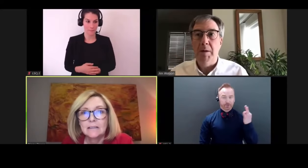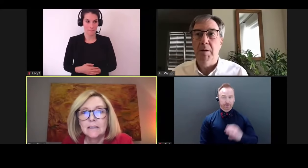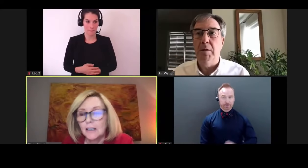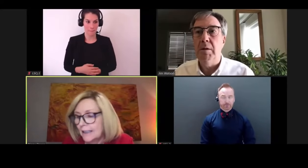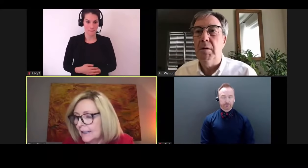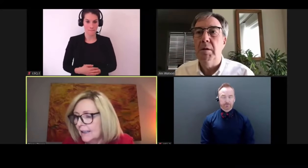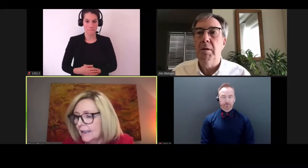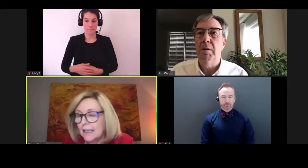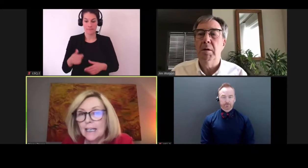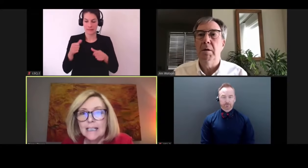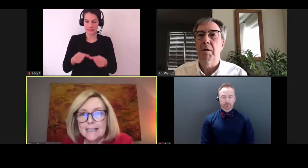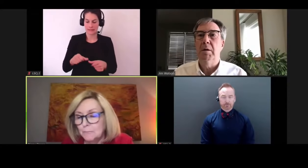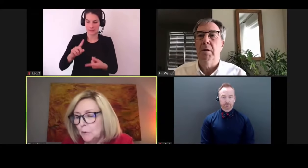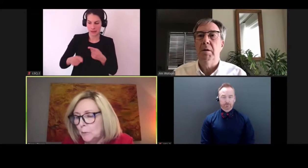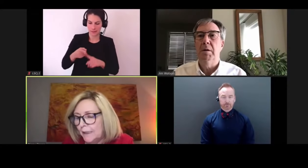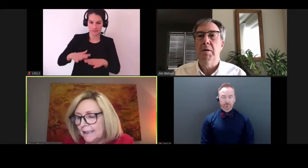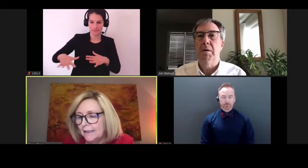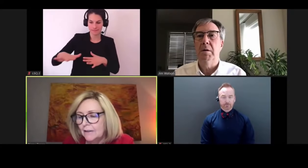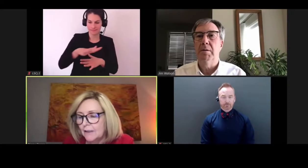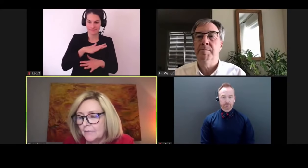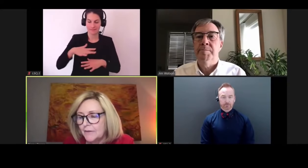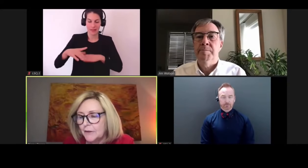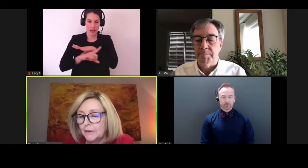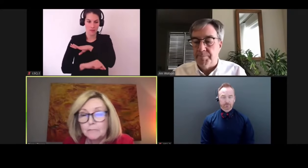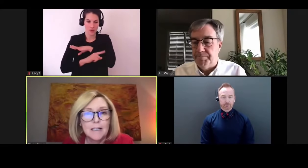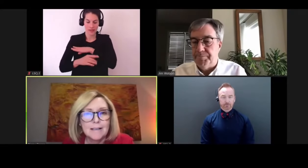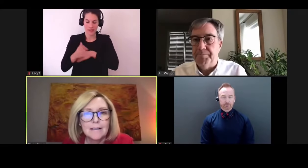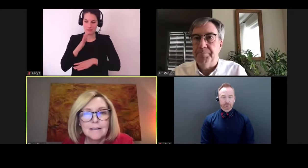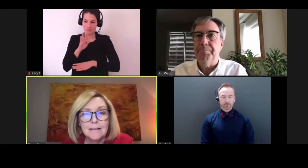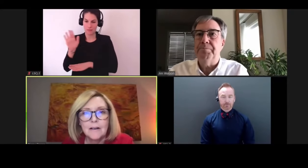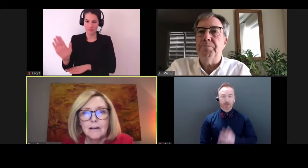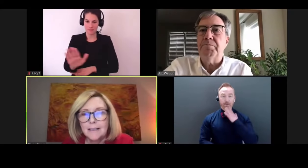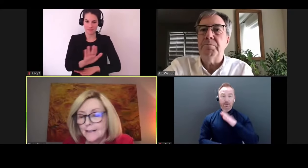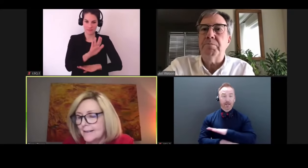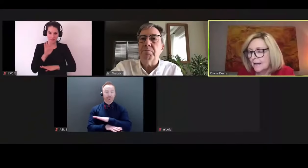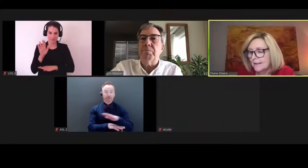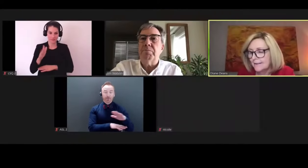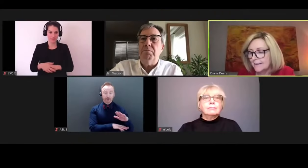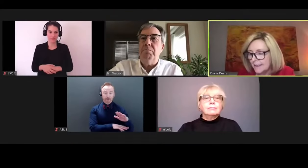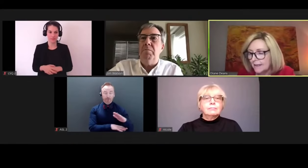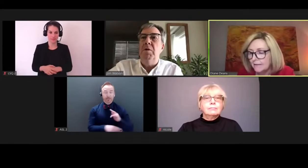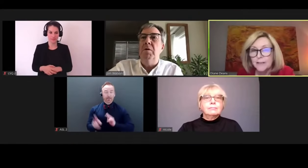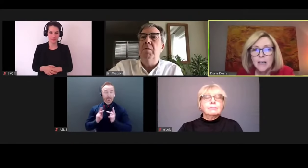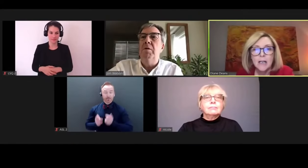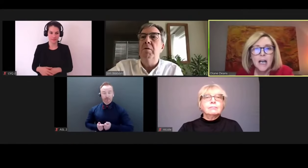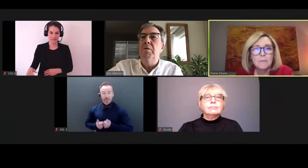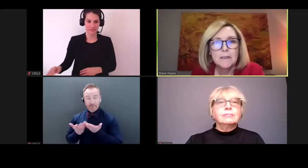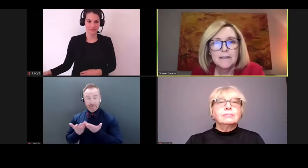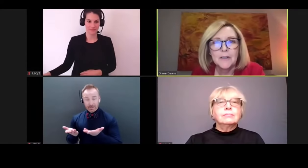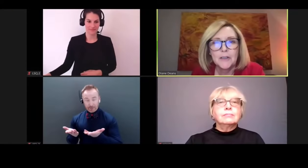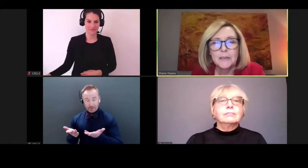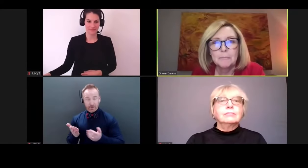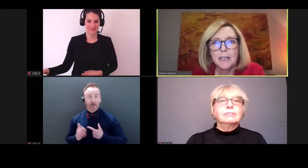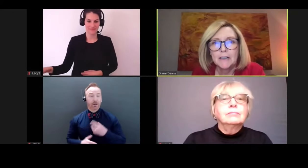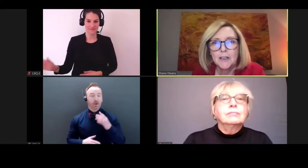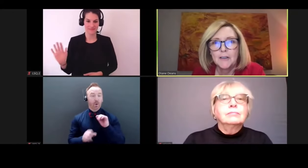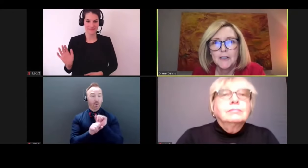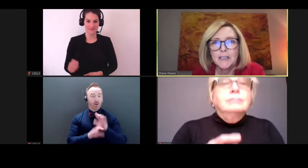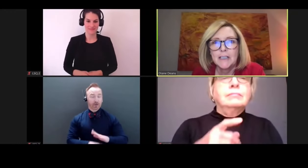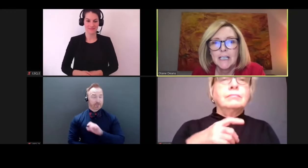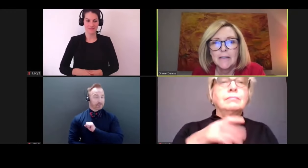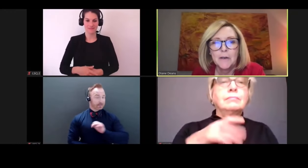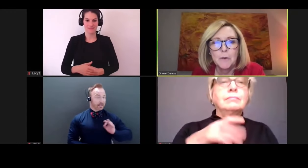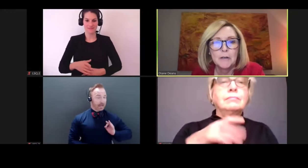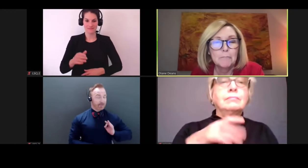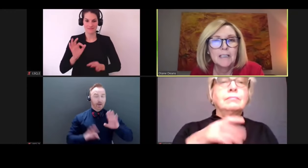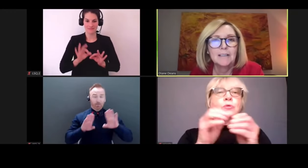résidents, collègues et les employés. Good afternoon, residents, colleagues, and staff. I want to start by acknowledging